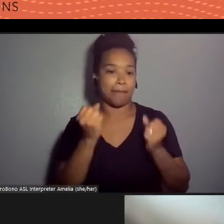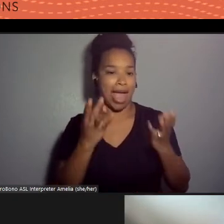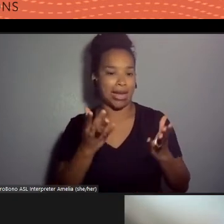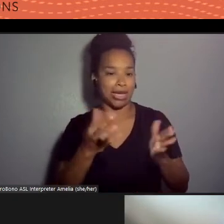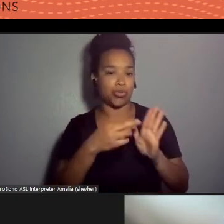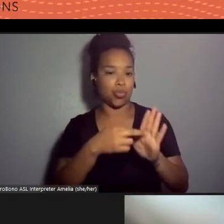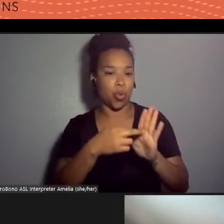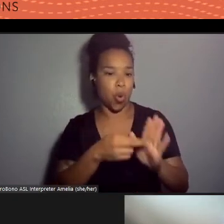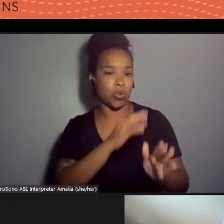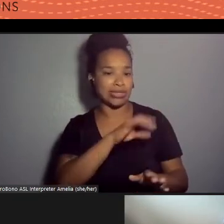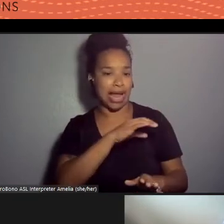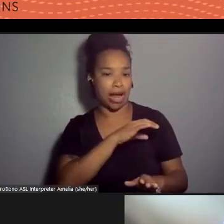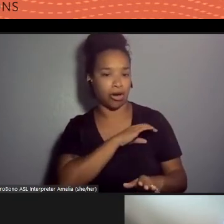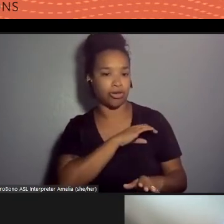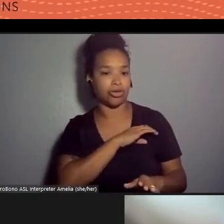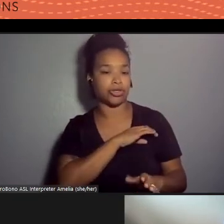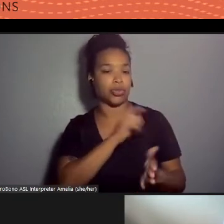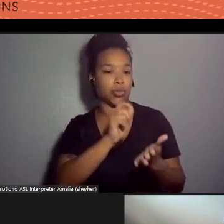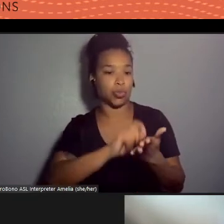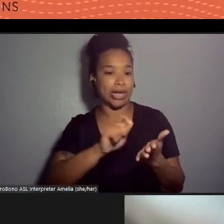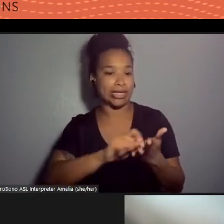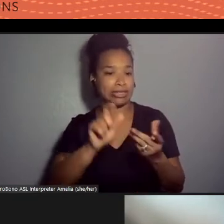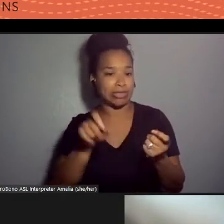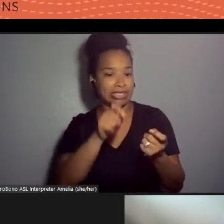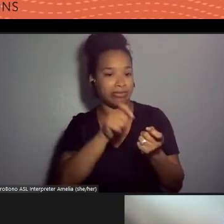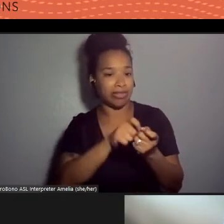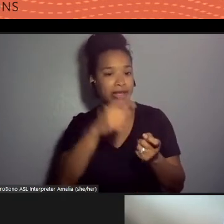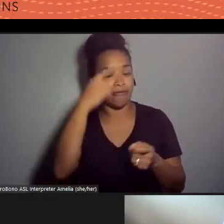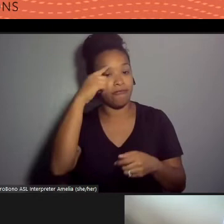in for a role, just a role, a leading man, a leading woman?